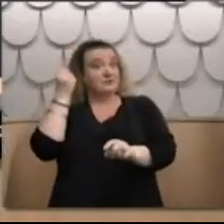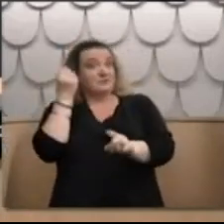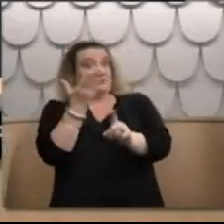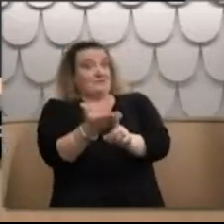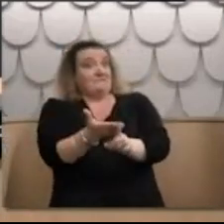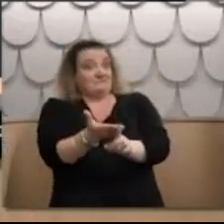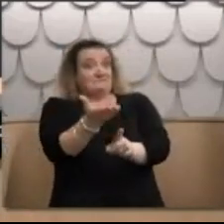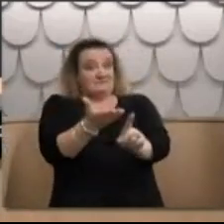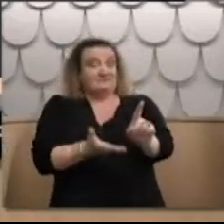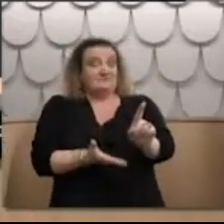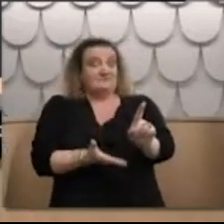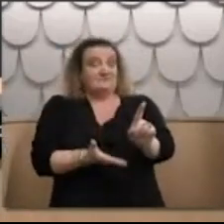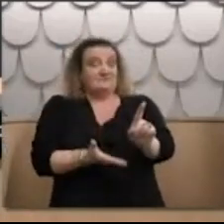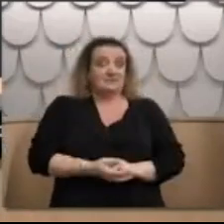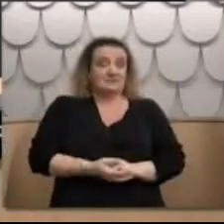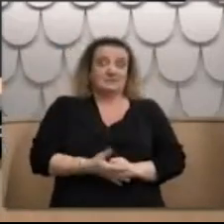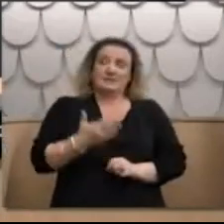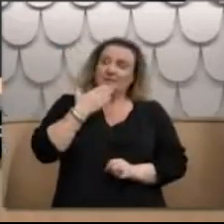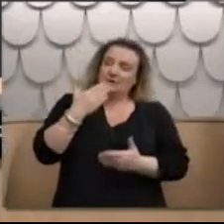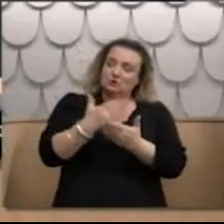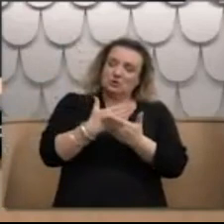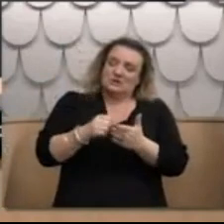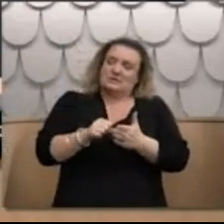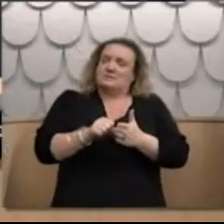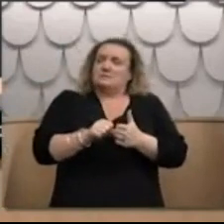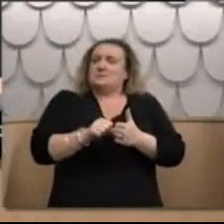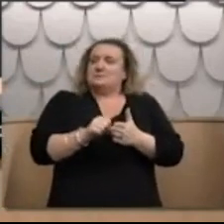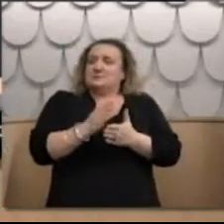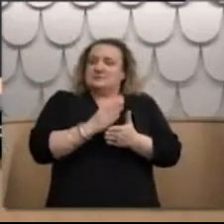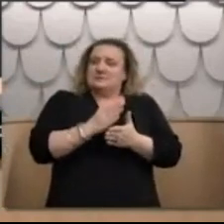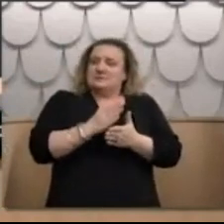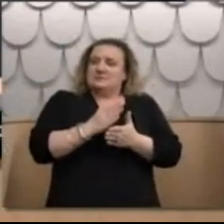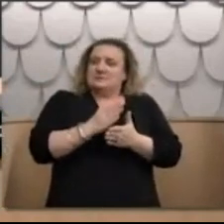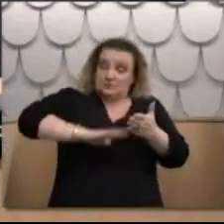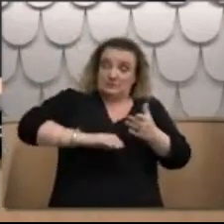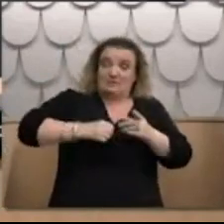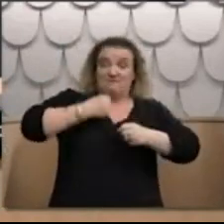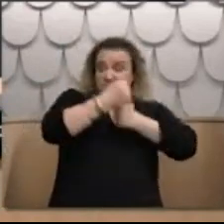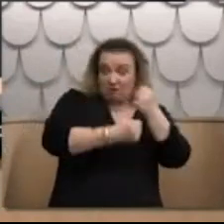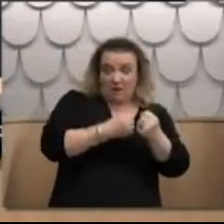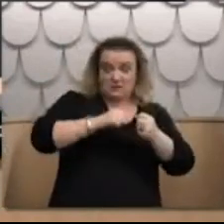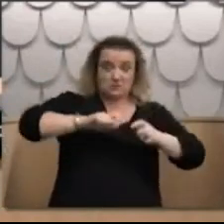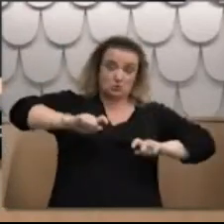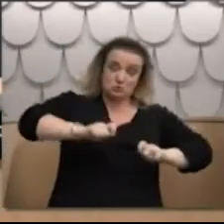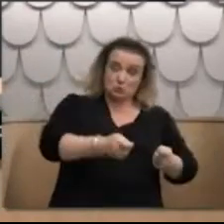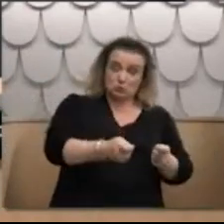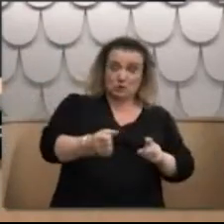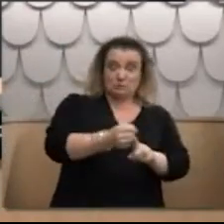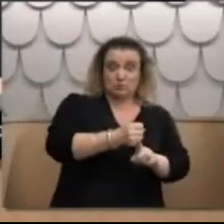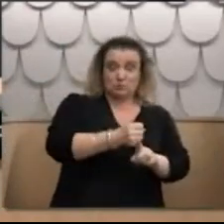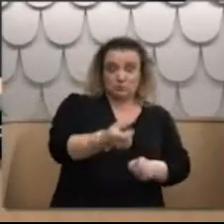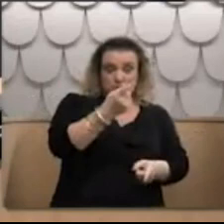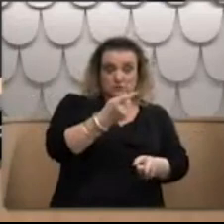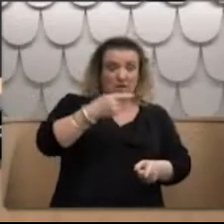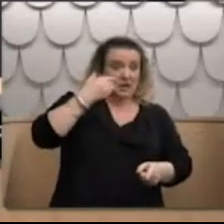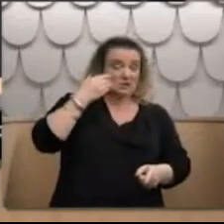your hard experiences of violences, of violence, of torture, of abuse and of